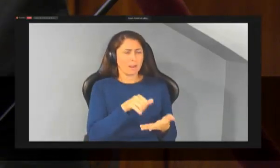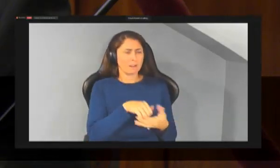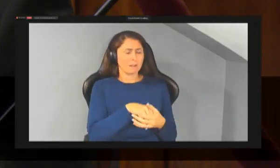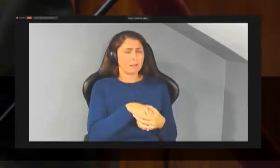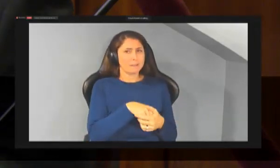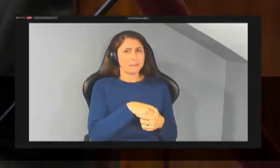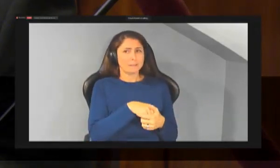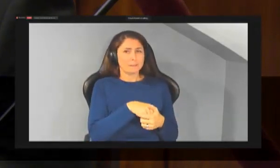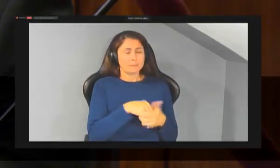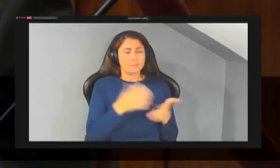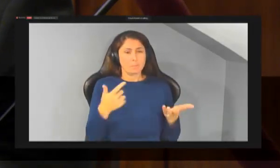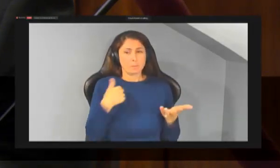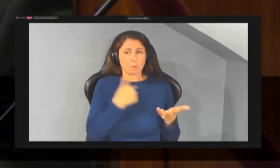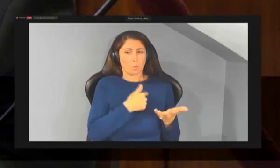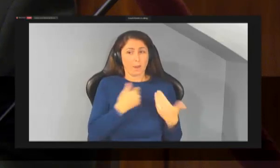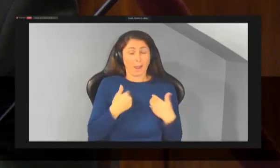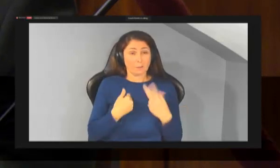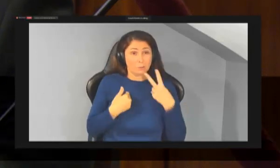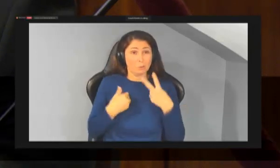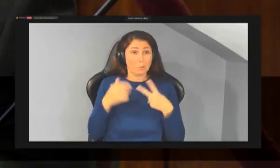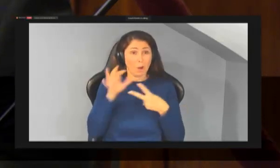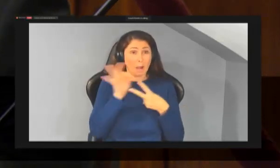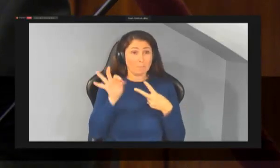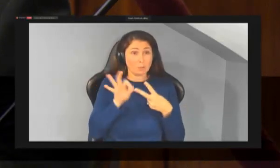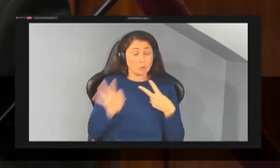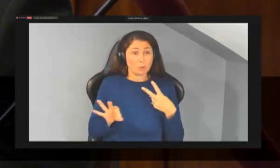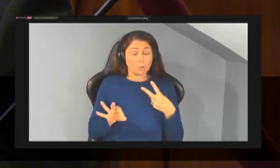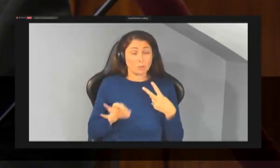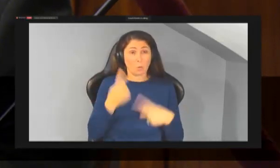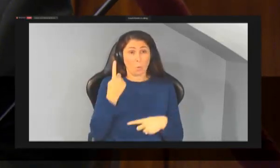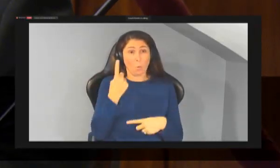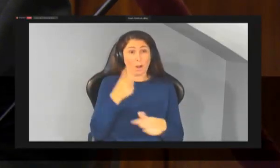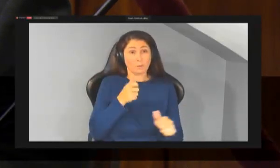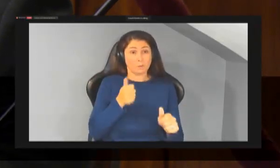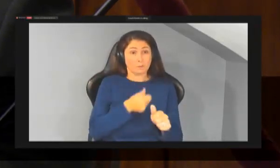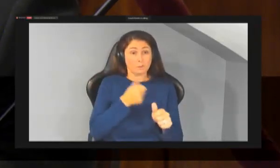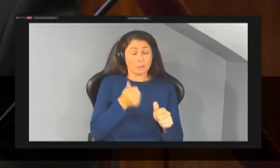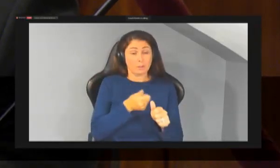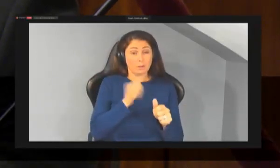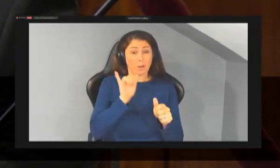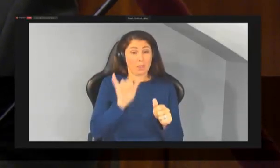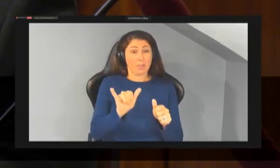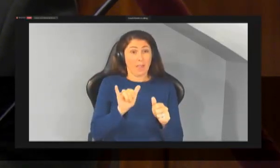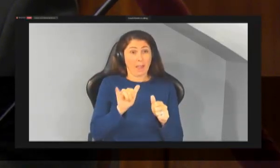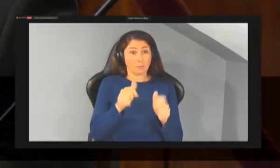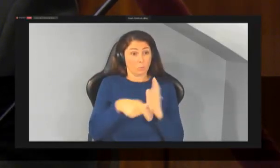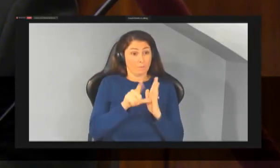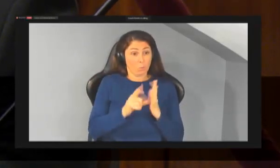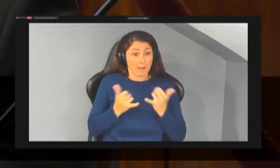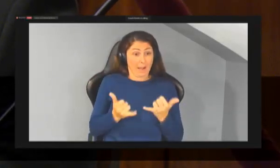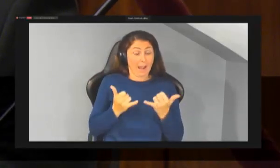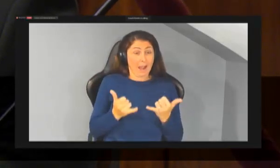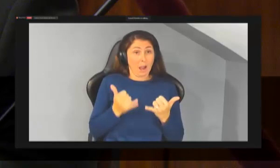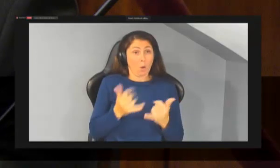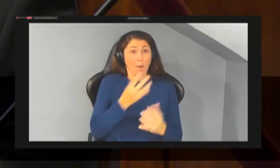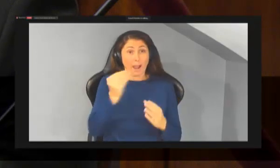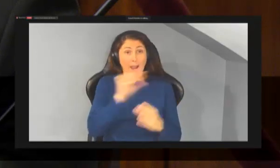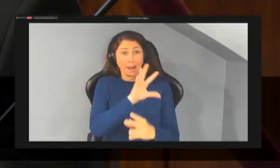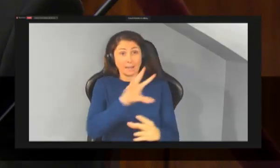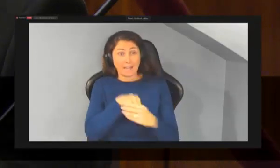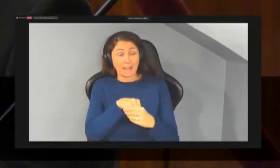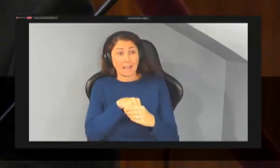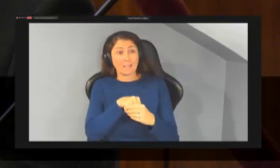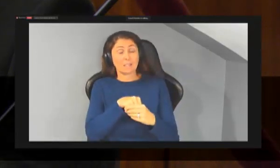we had essentially two options. One was to pursue somewhat expedited review now and engage in